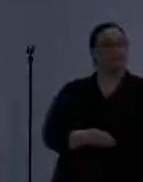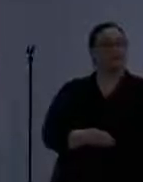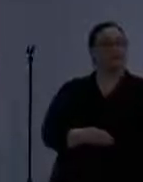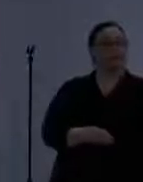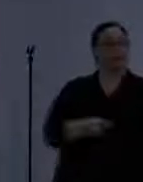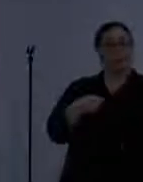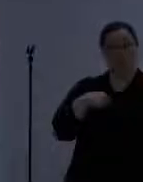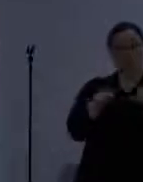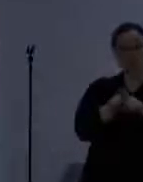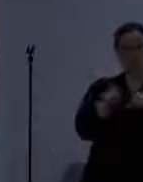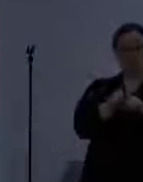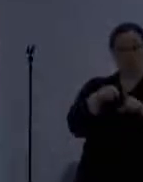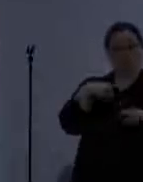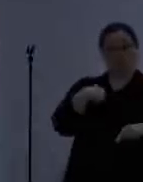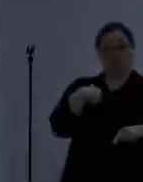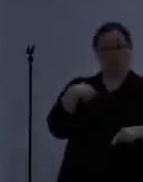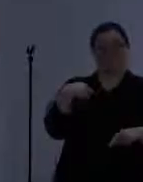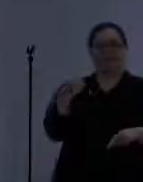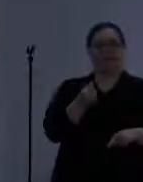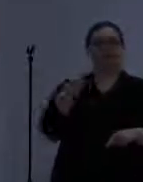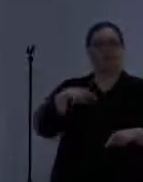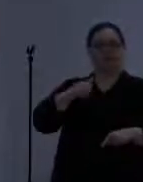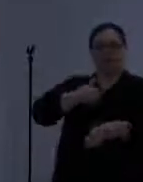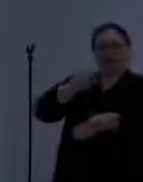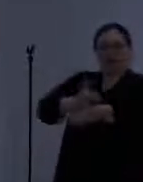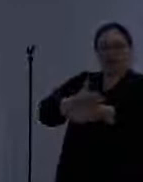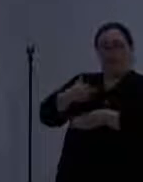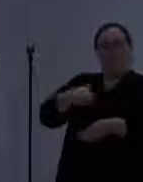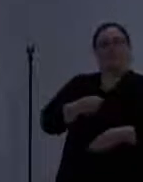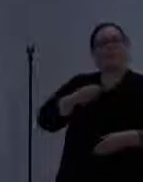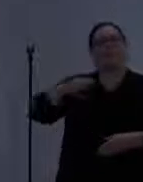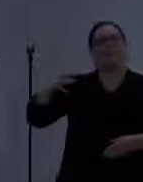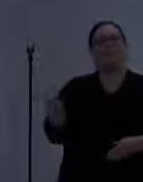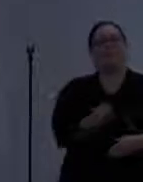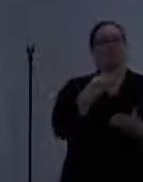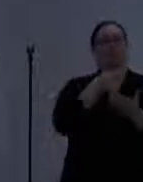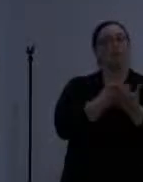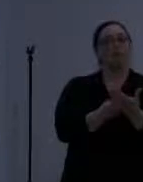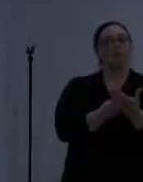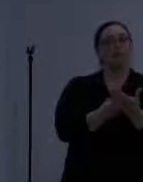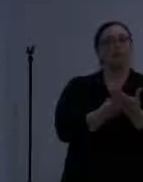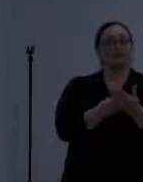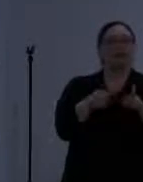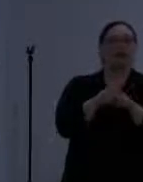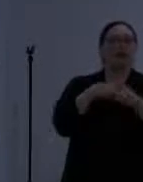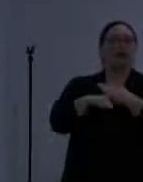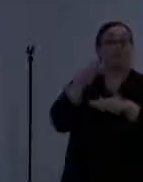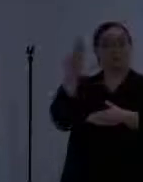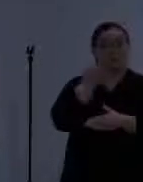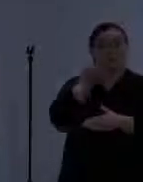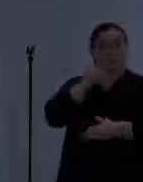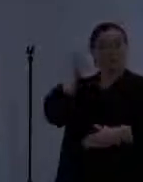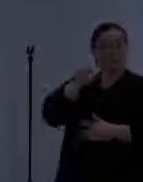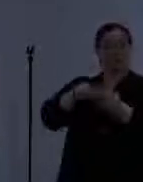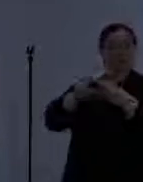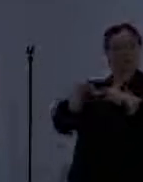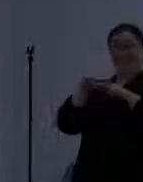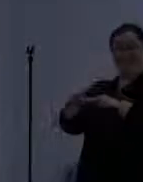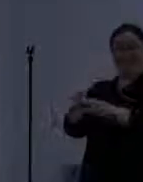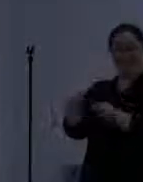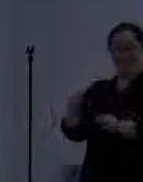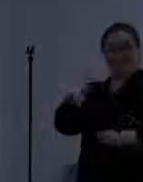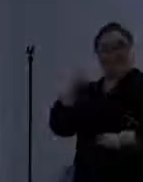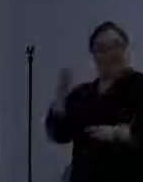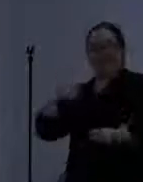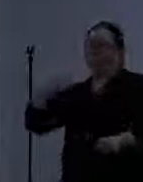How does that come in and fit in with the Safeguards Commission? So that would be under certification. So if